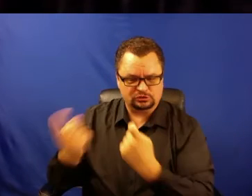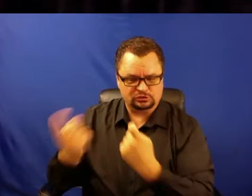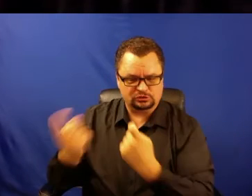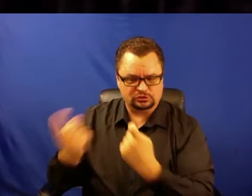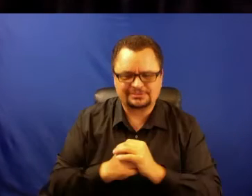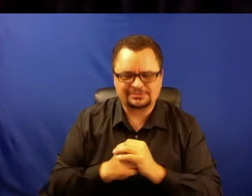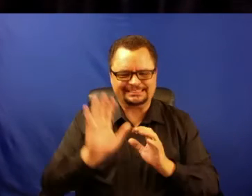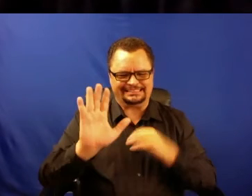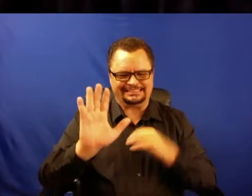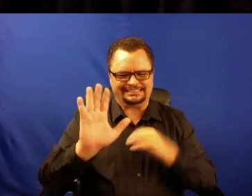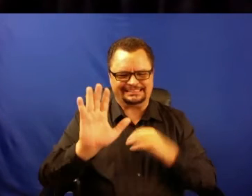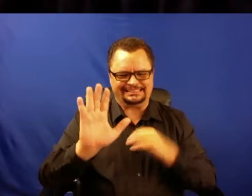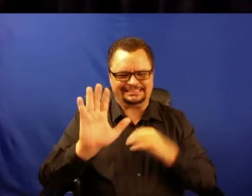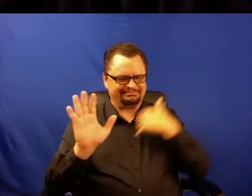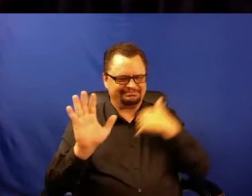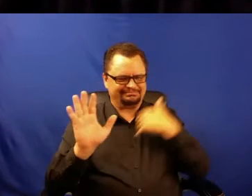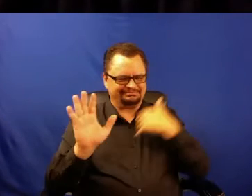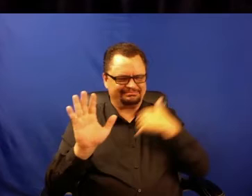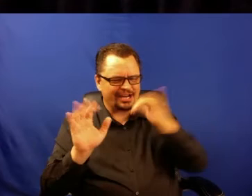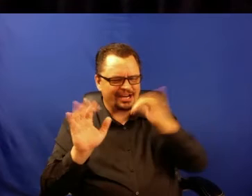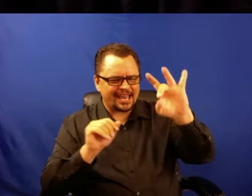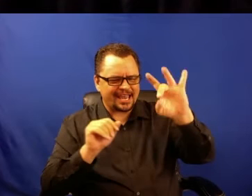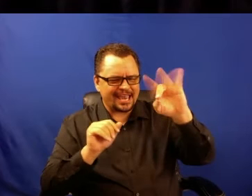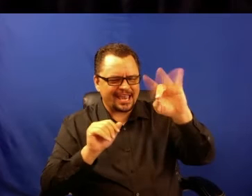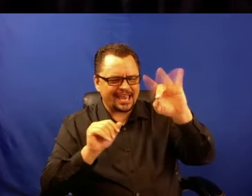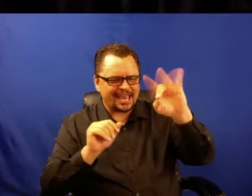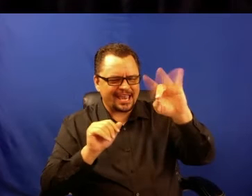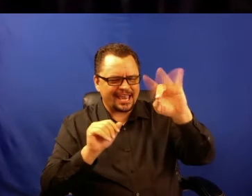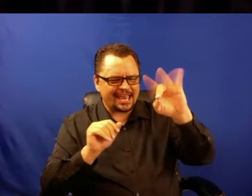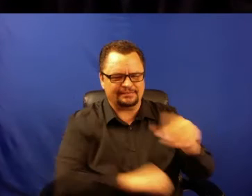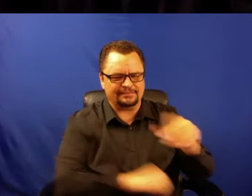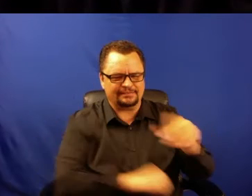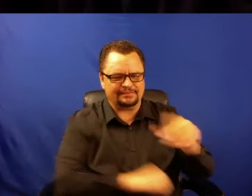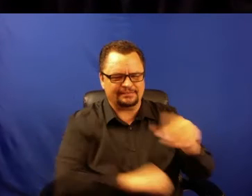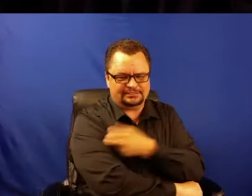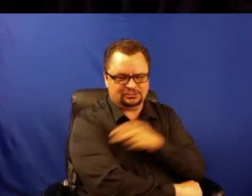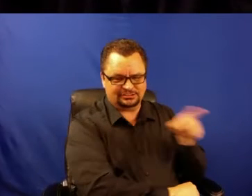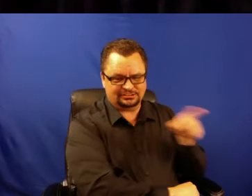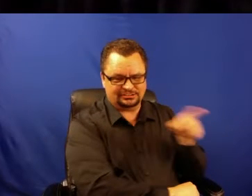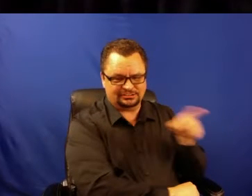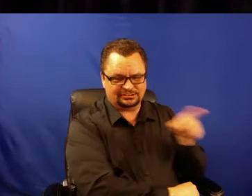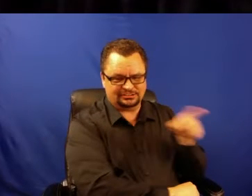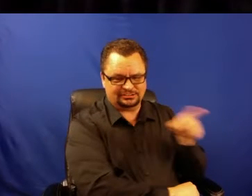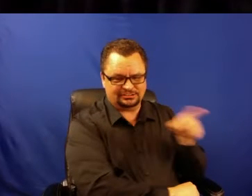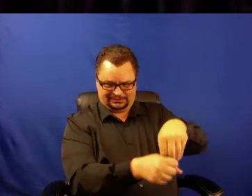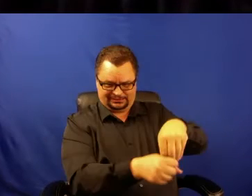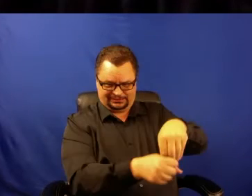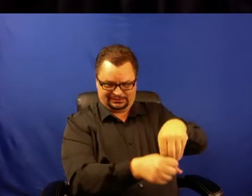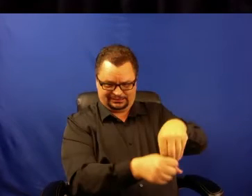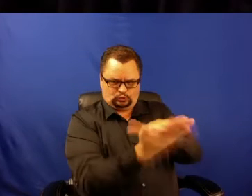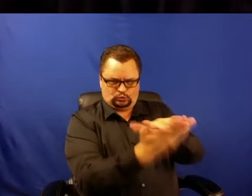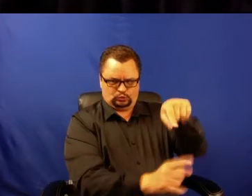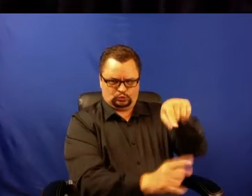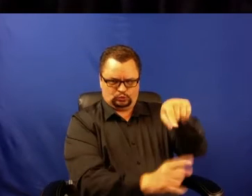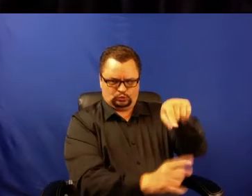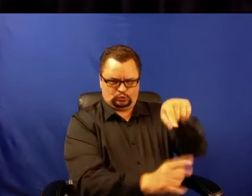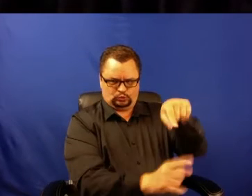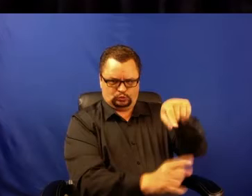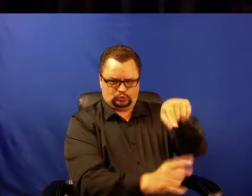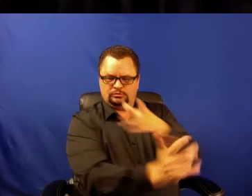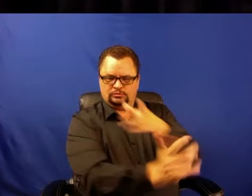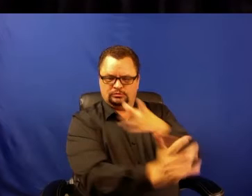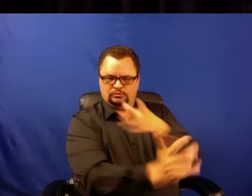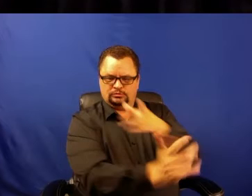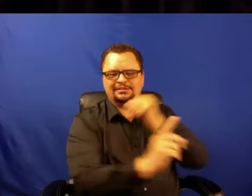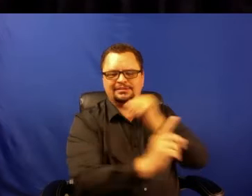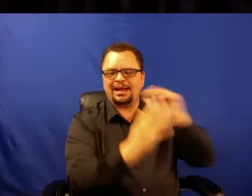vaccination status within the schools, not the community. Okay. So 80% vaccination rates in El